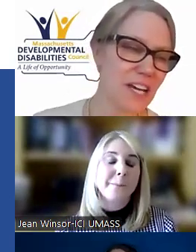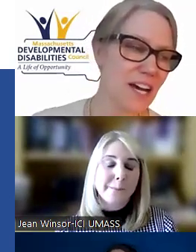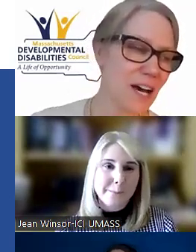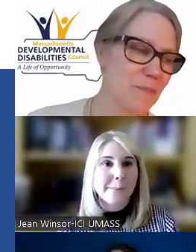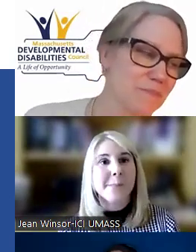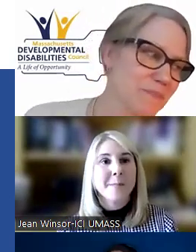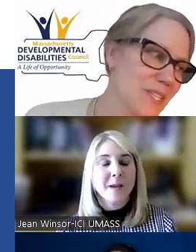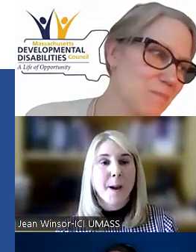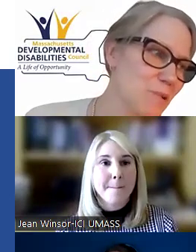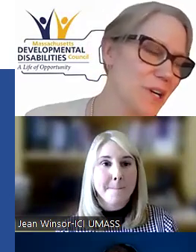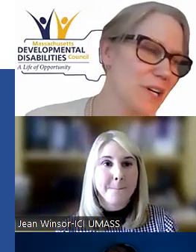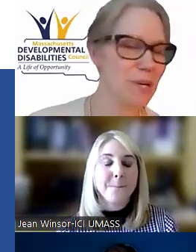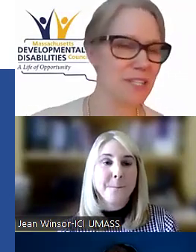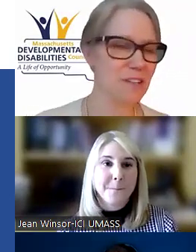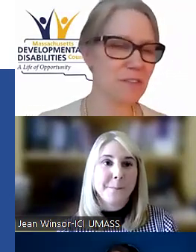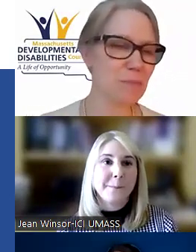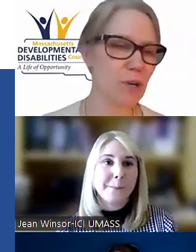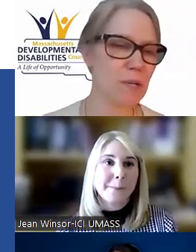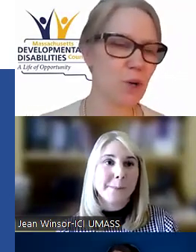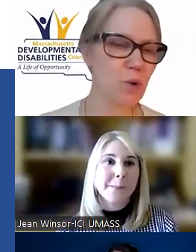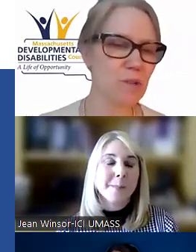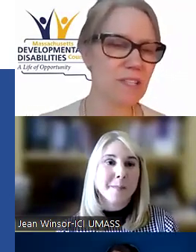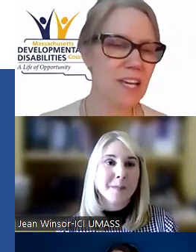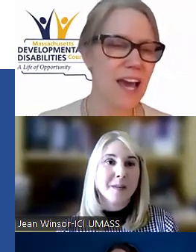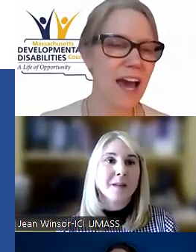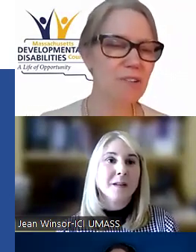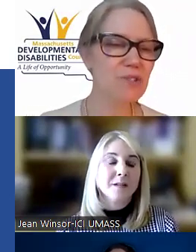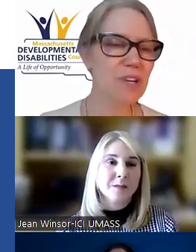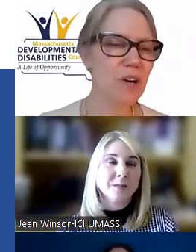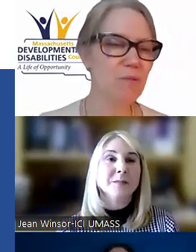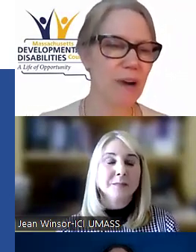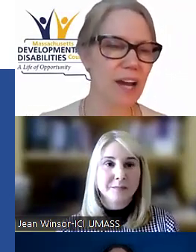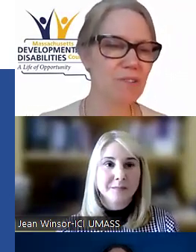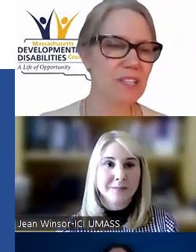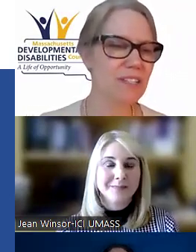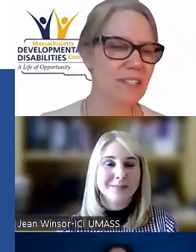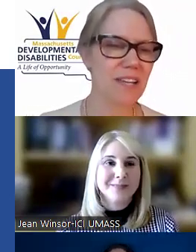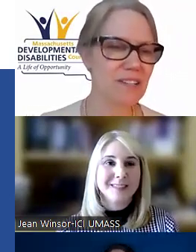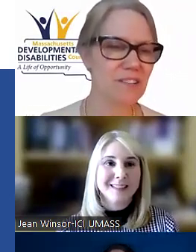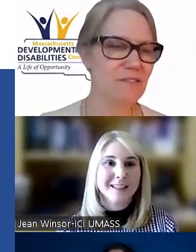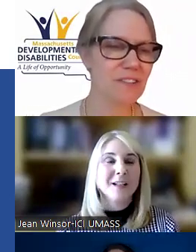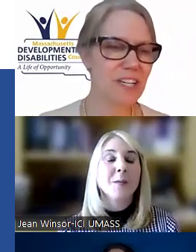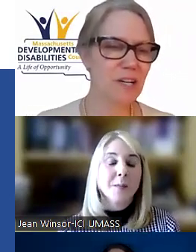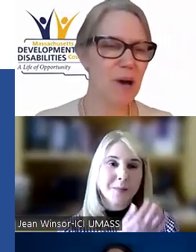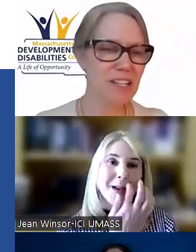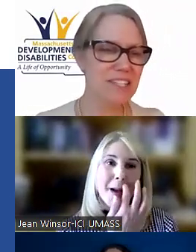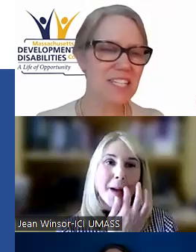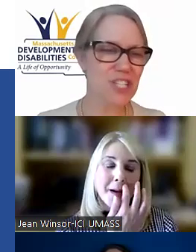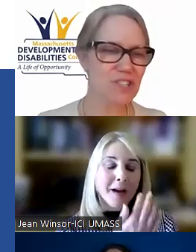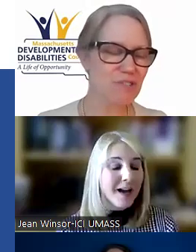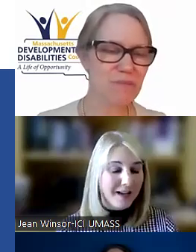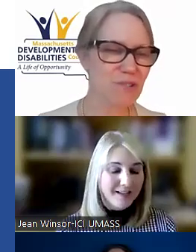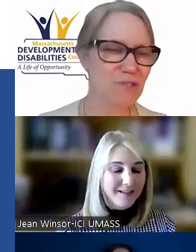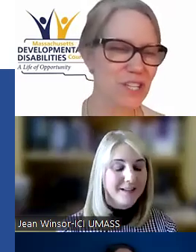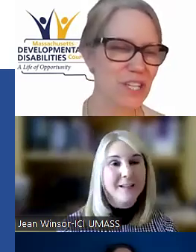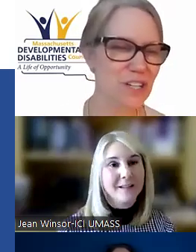achieved more impressive employment goals, how did you get around the disincentive policy